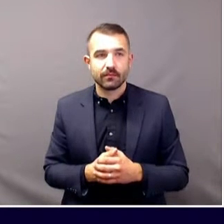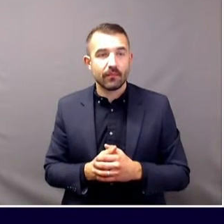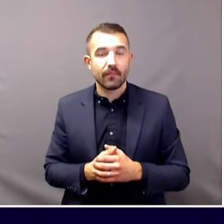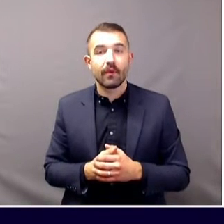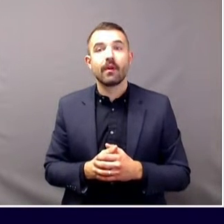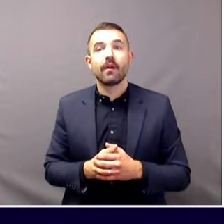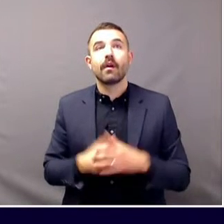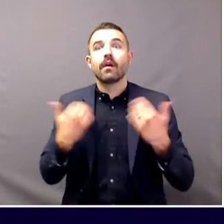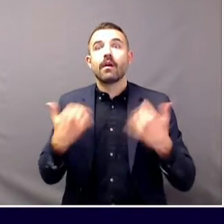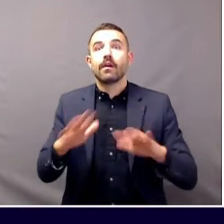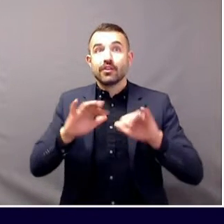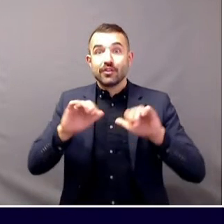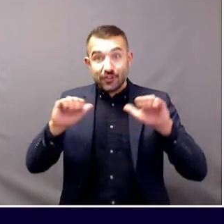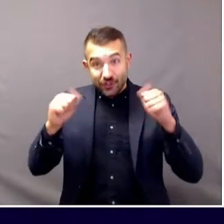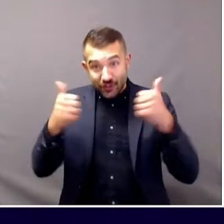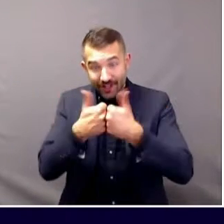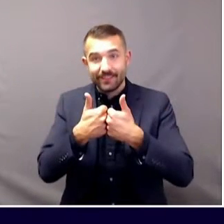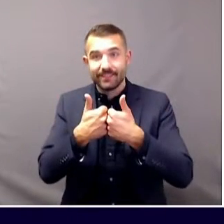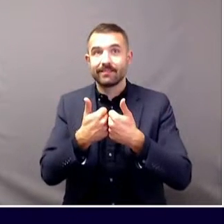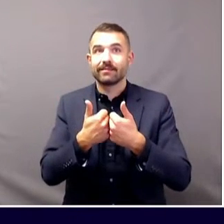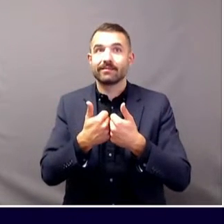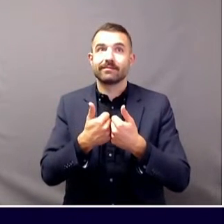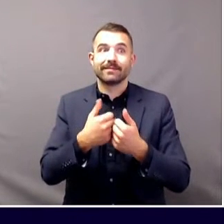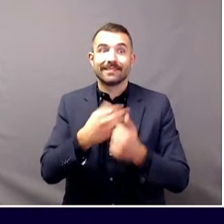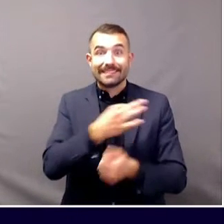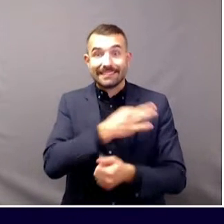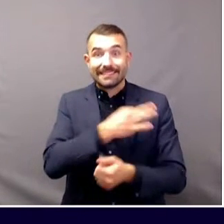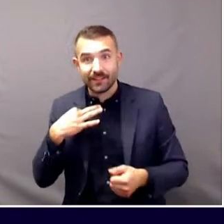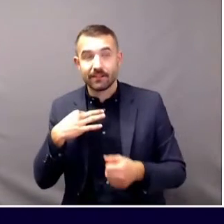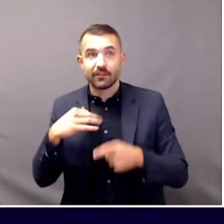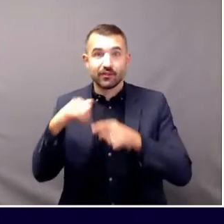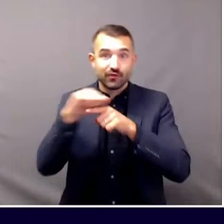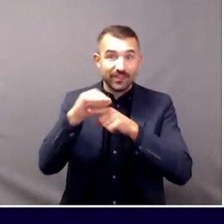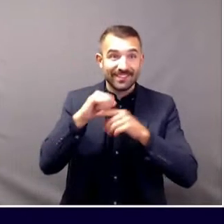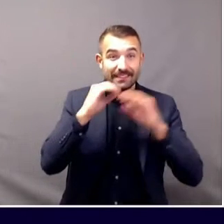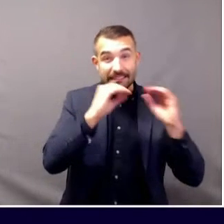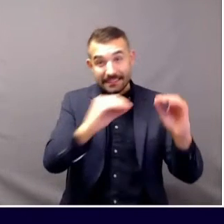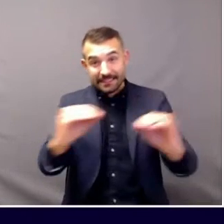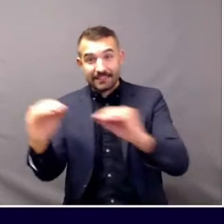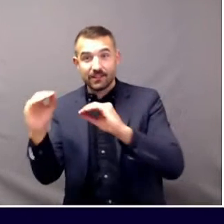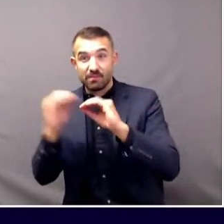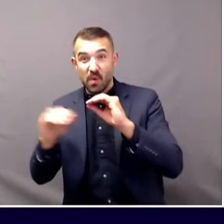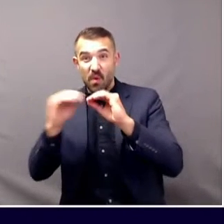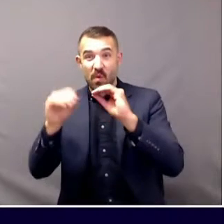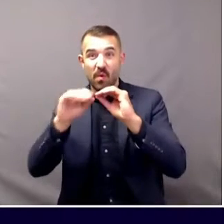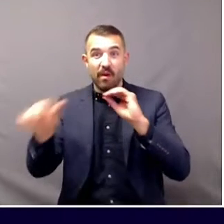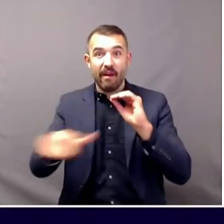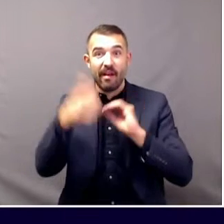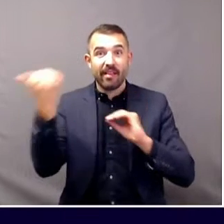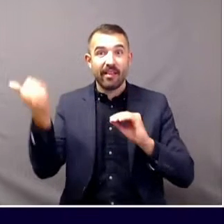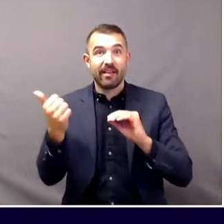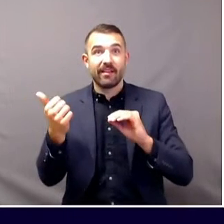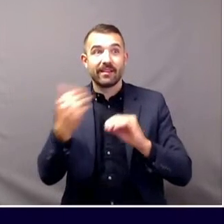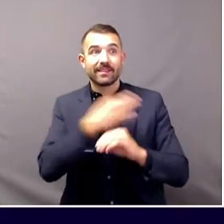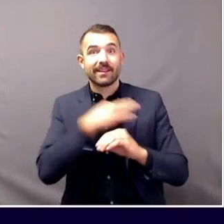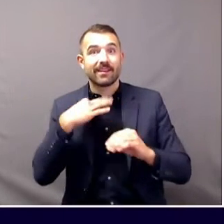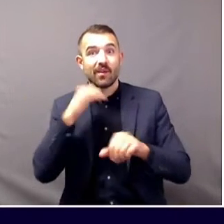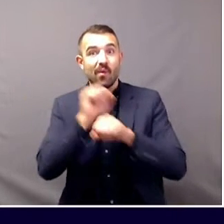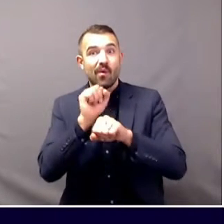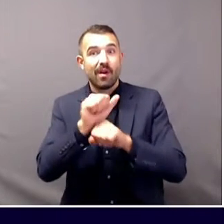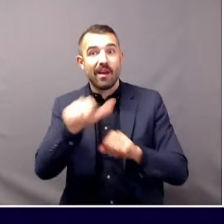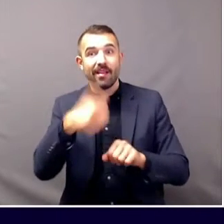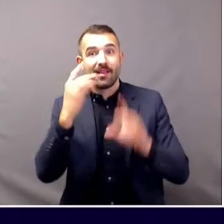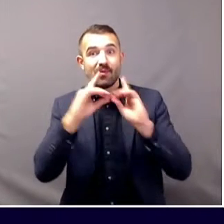challenge. We're redeploying staff. We're training more staff to make sure we can keep up with it. But I don't think we're at